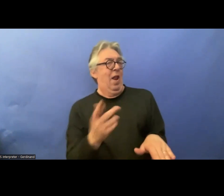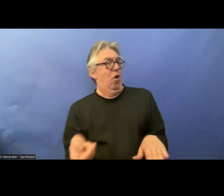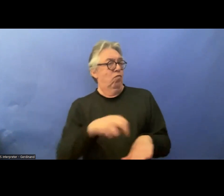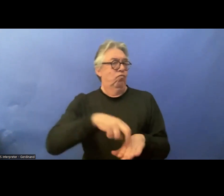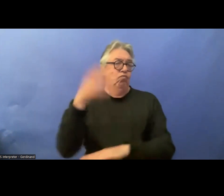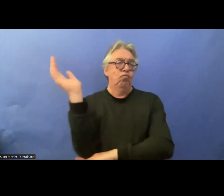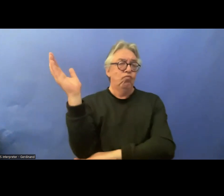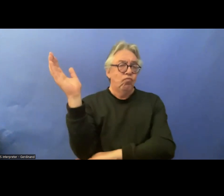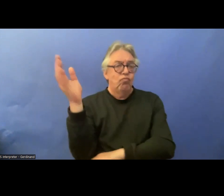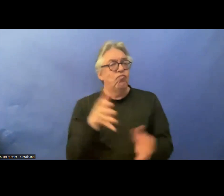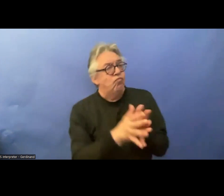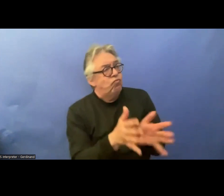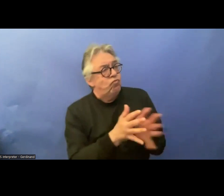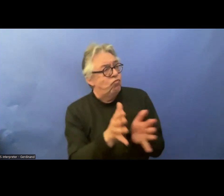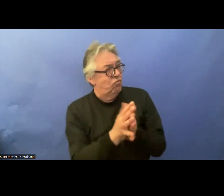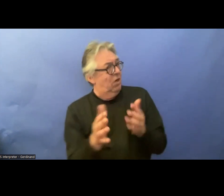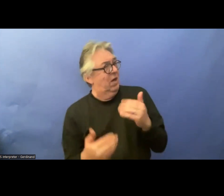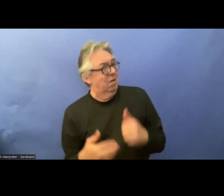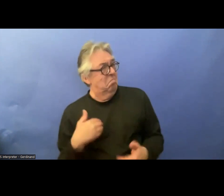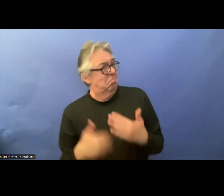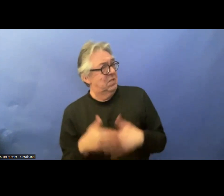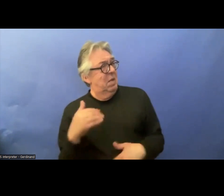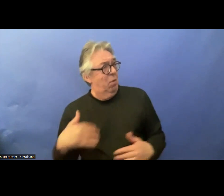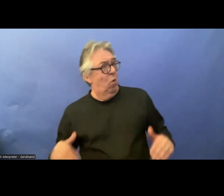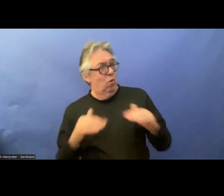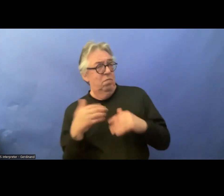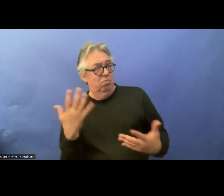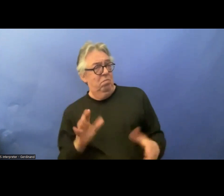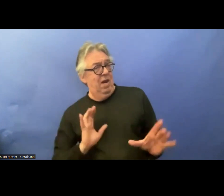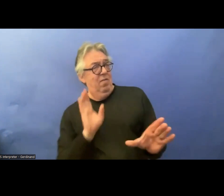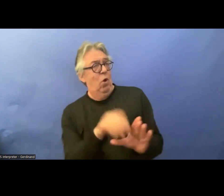were engaged in the development of the HPC in the country.